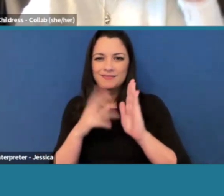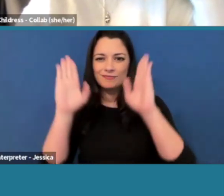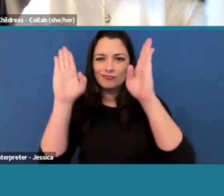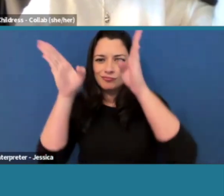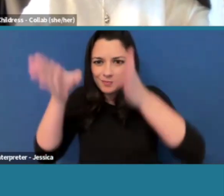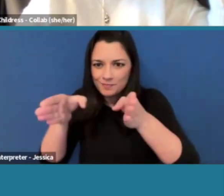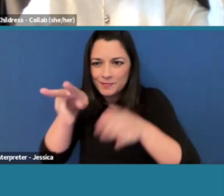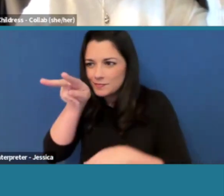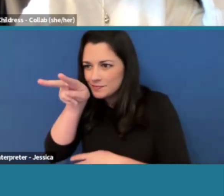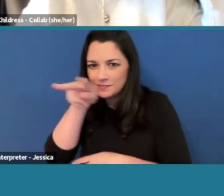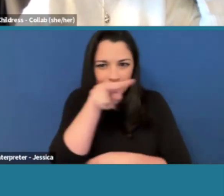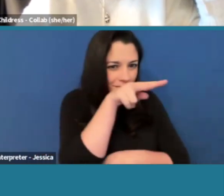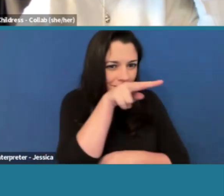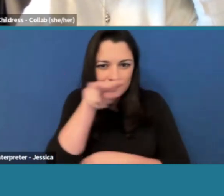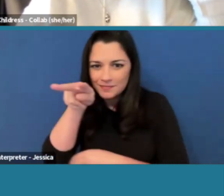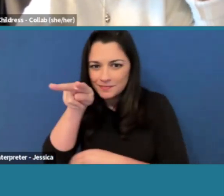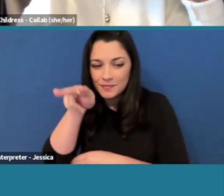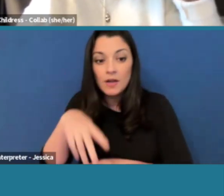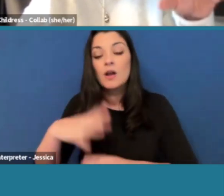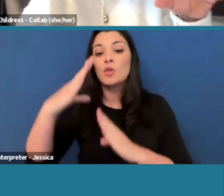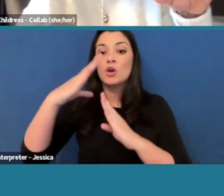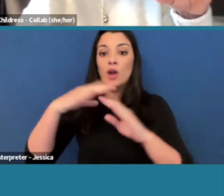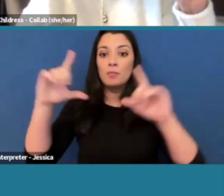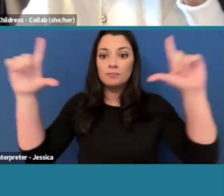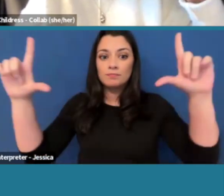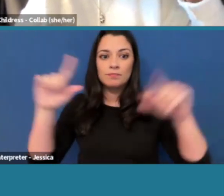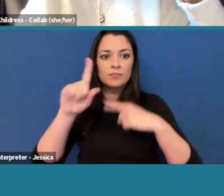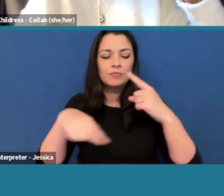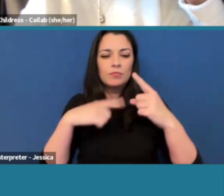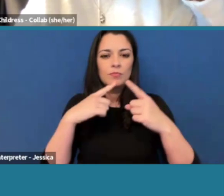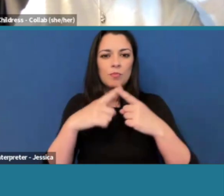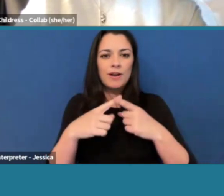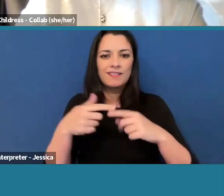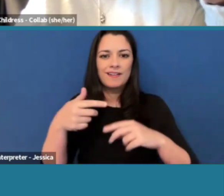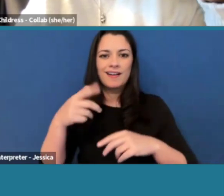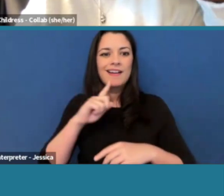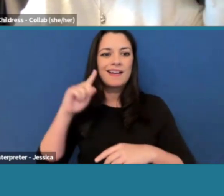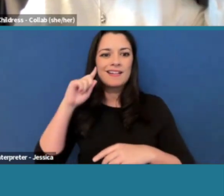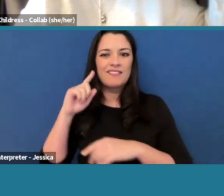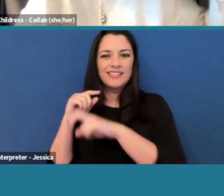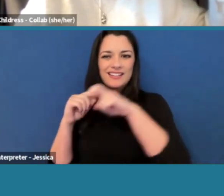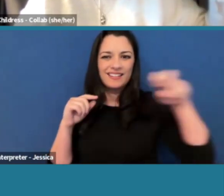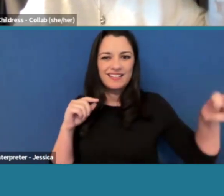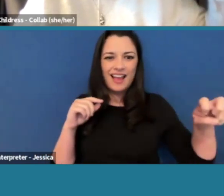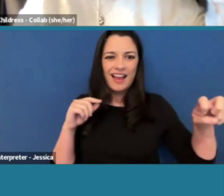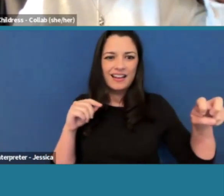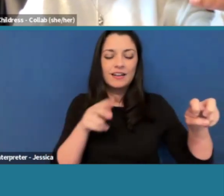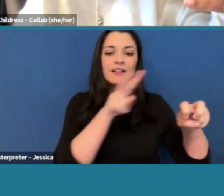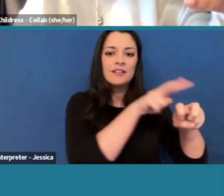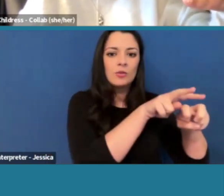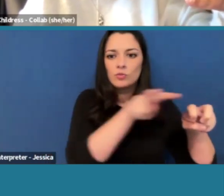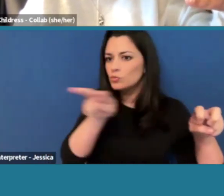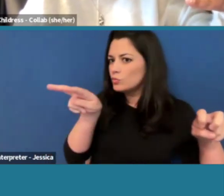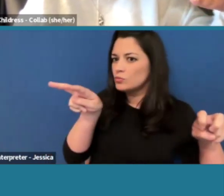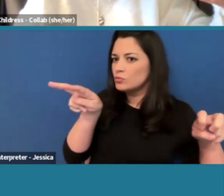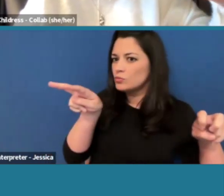scenarios. The top half shows that when a deaf patron is seated towards the side, they can view the